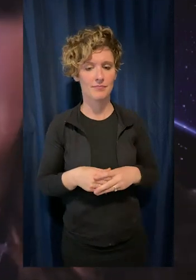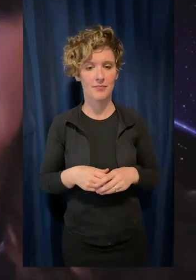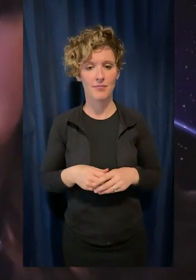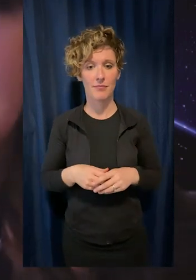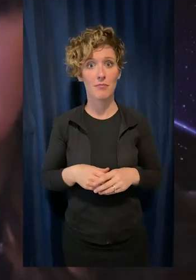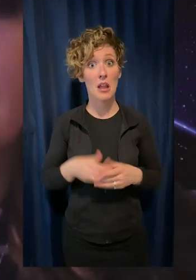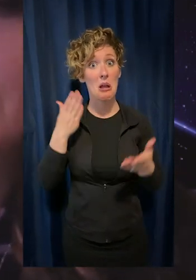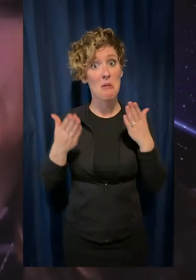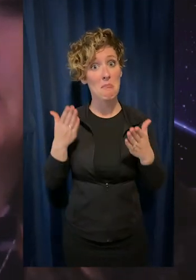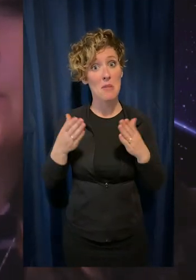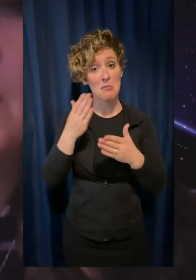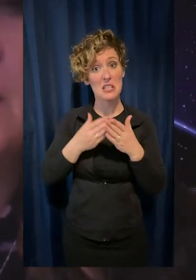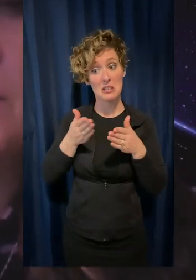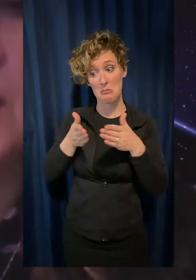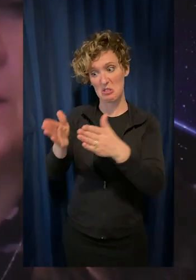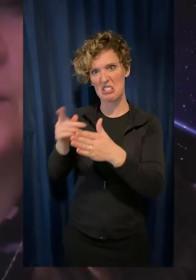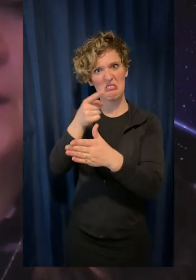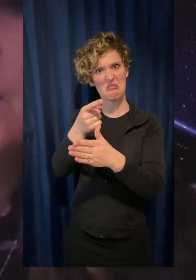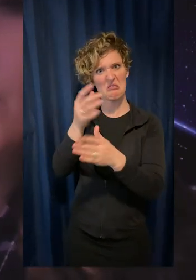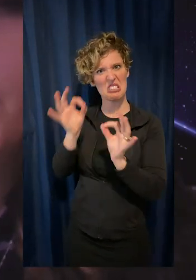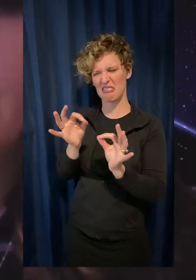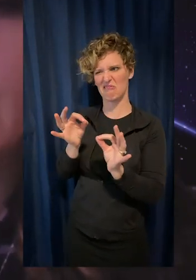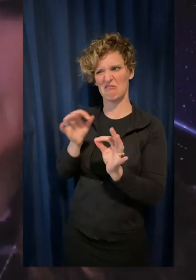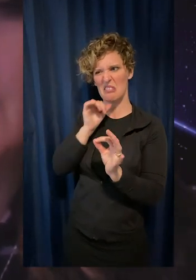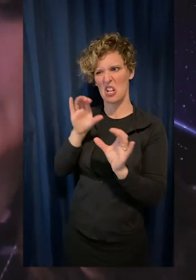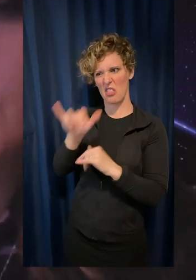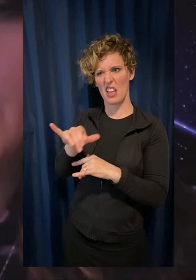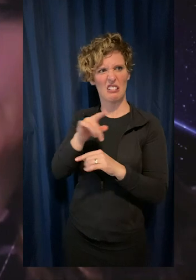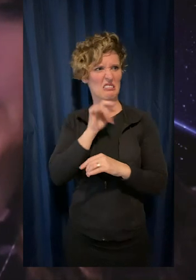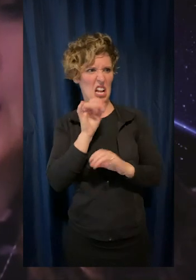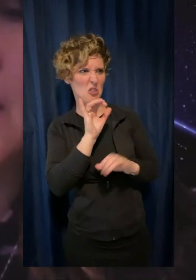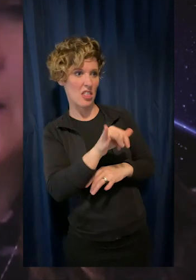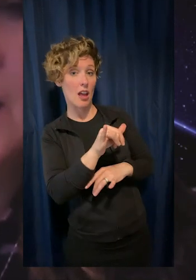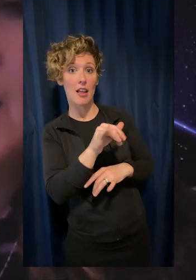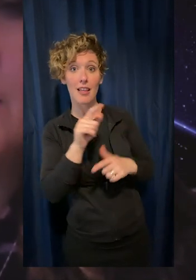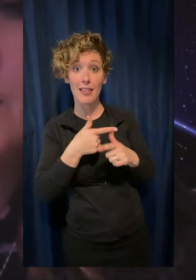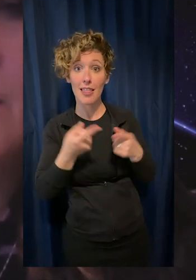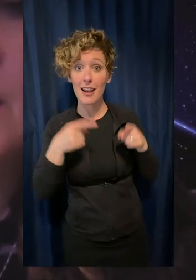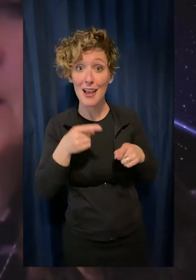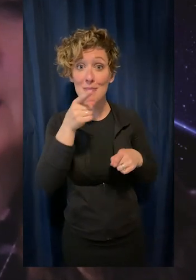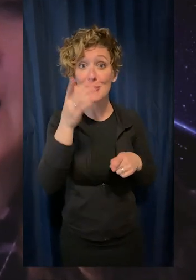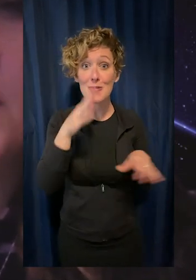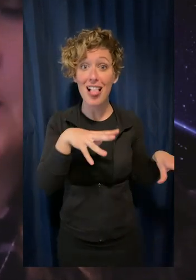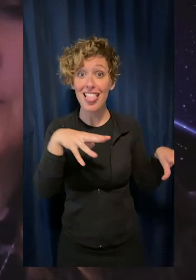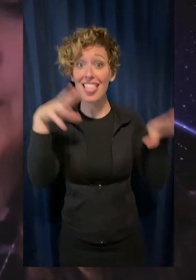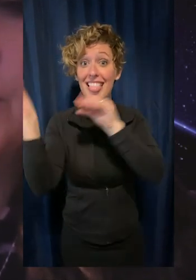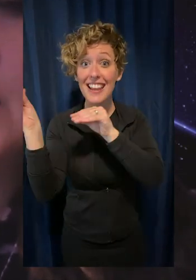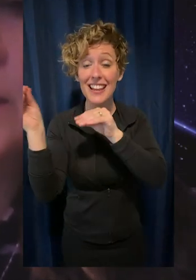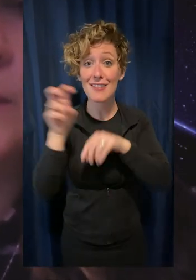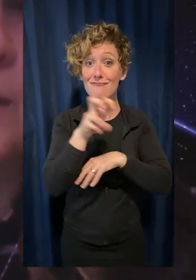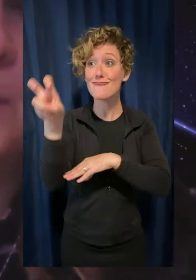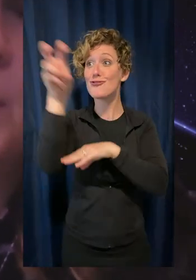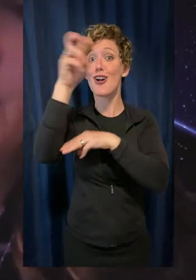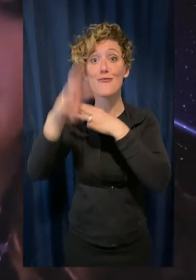In that case, of course, you'll head straight out of town. It's opener there in the wide open air. Out there, things can happen and